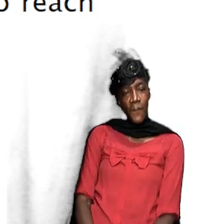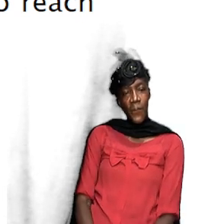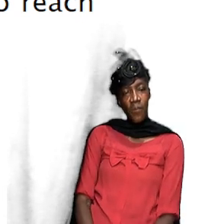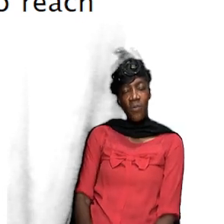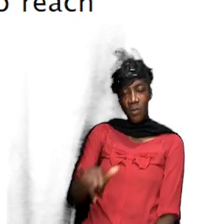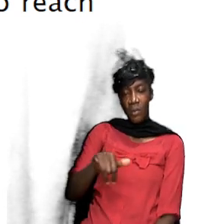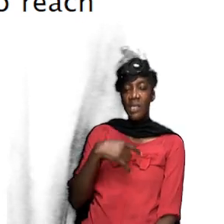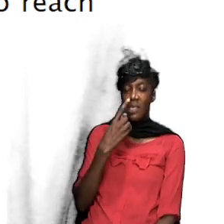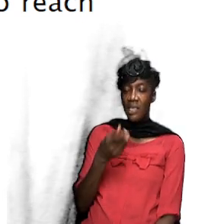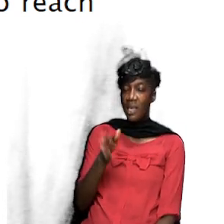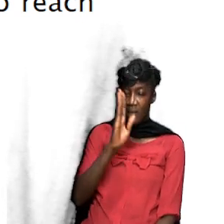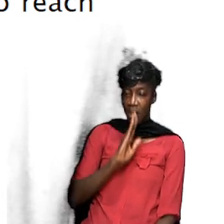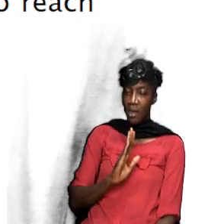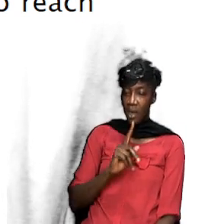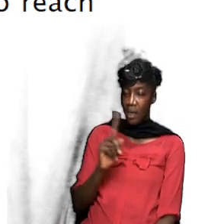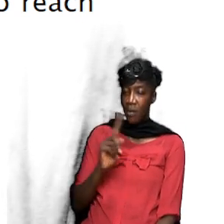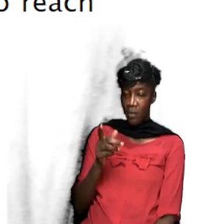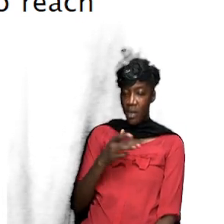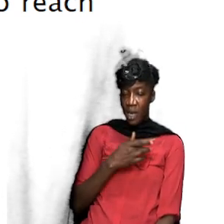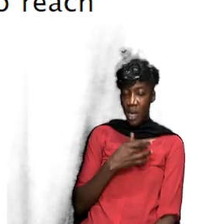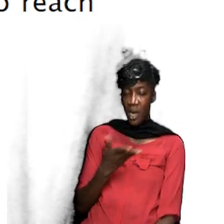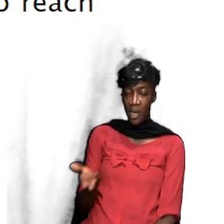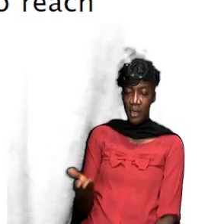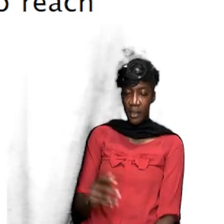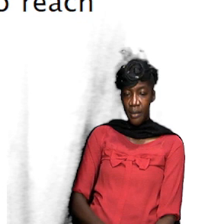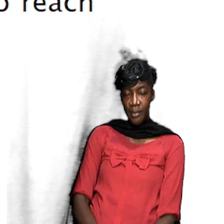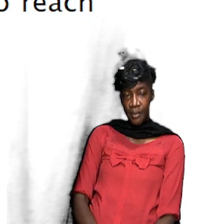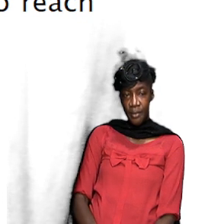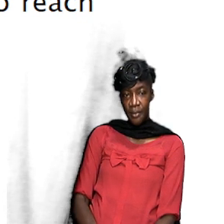saying to God where your heart is.